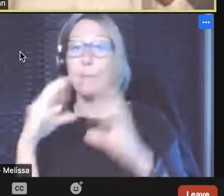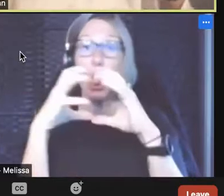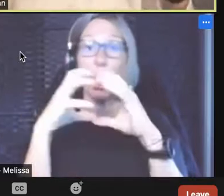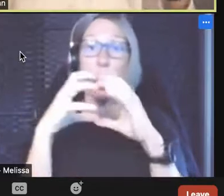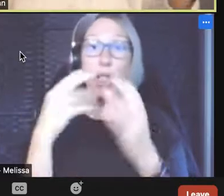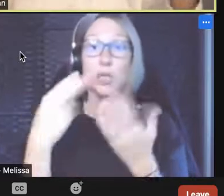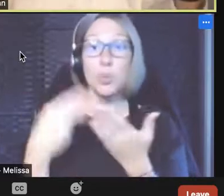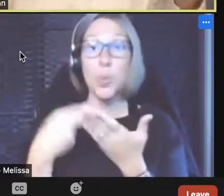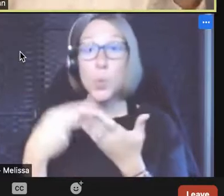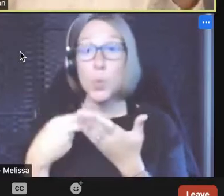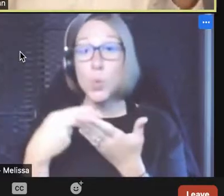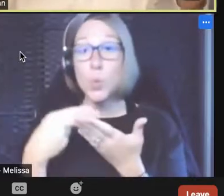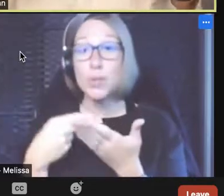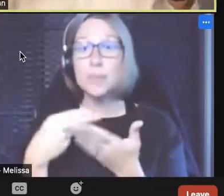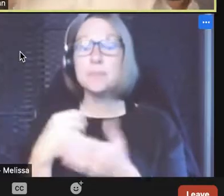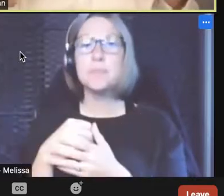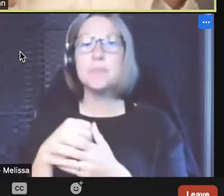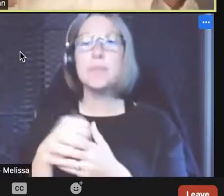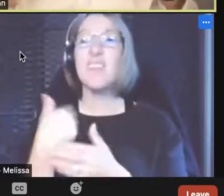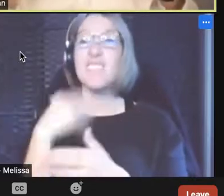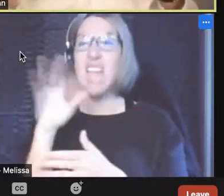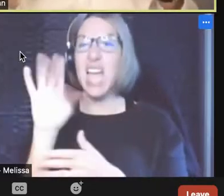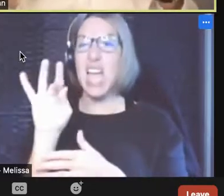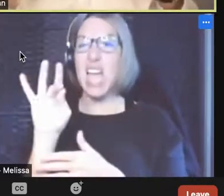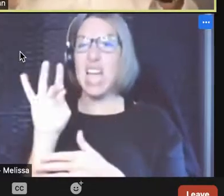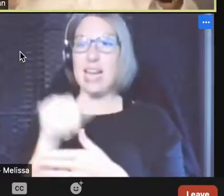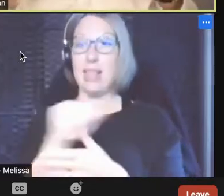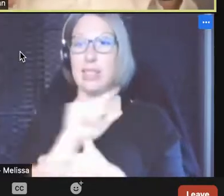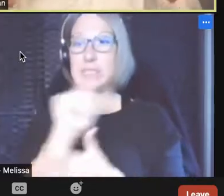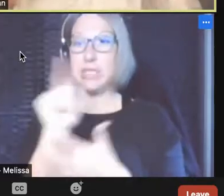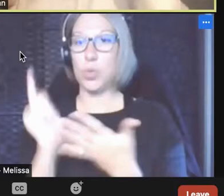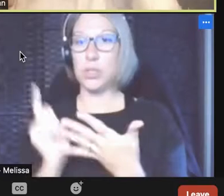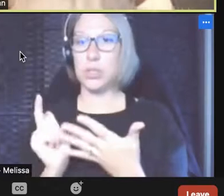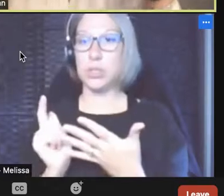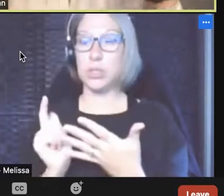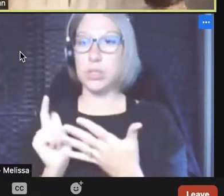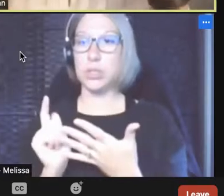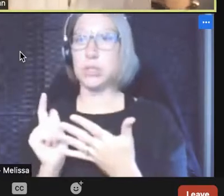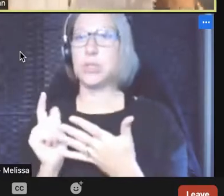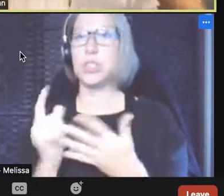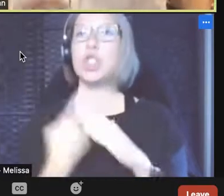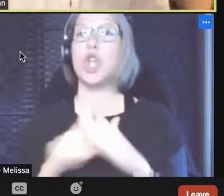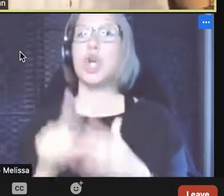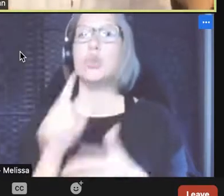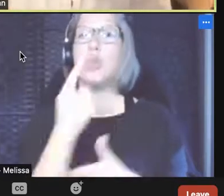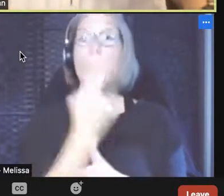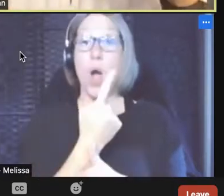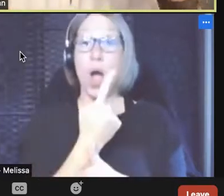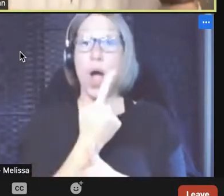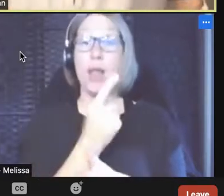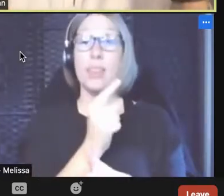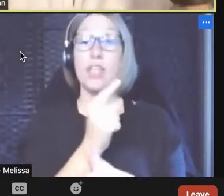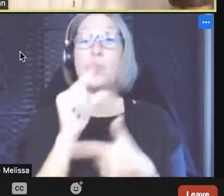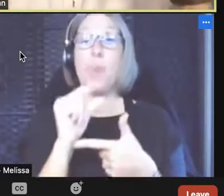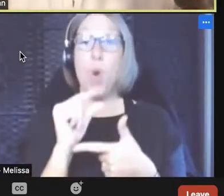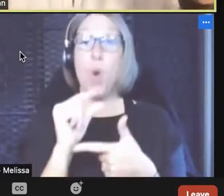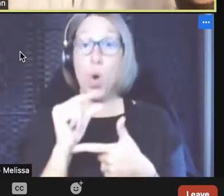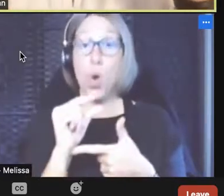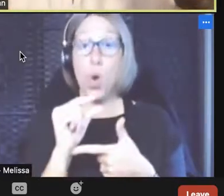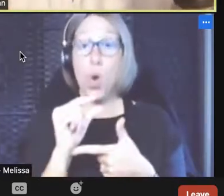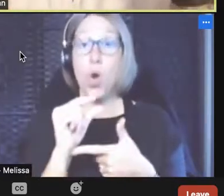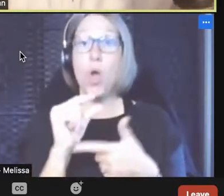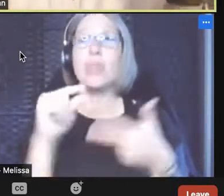and there are 8 cards in the sequence. Starts with 1 image, then a smaller version of that image, and then